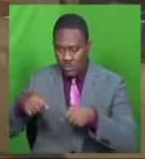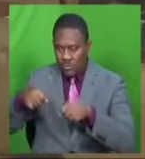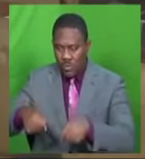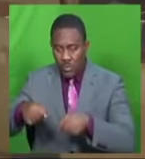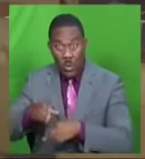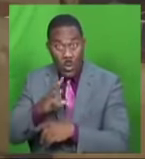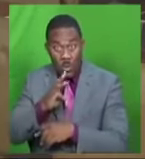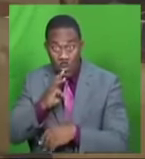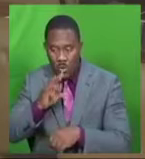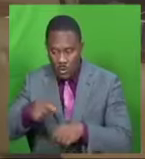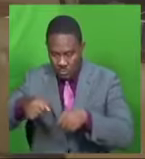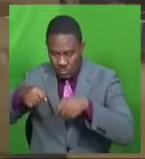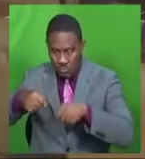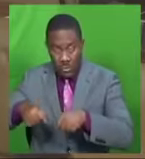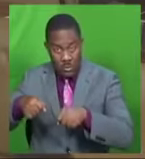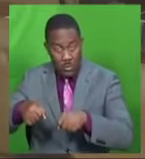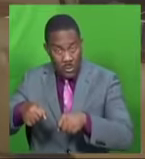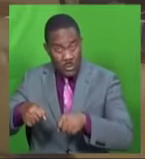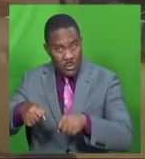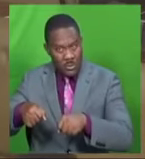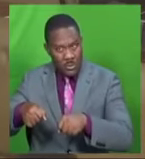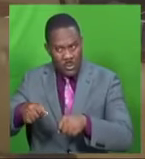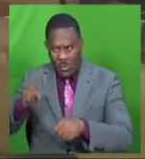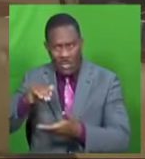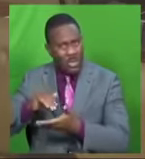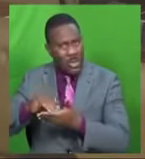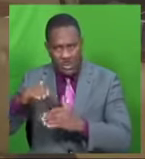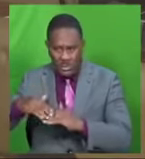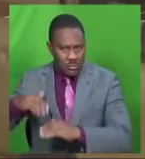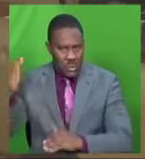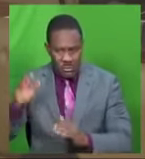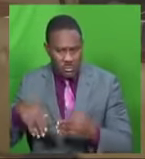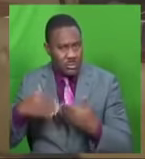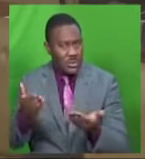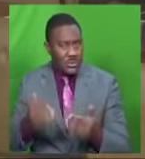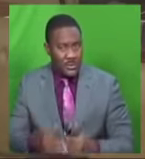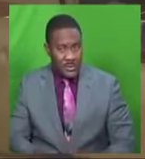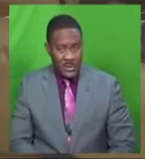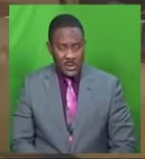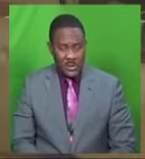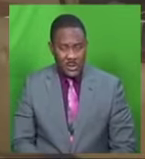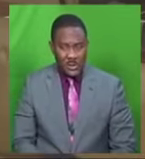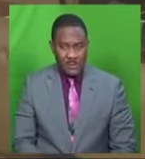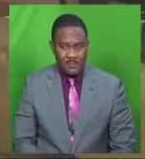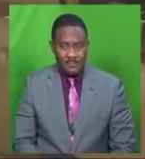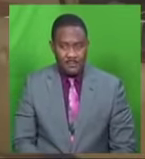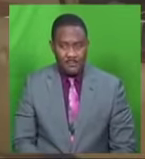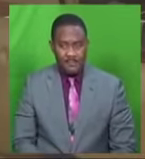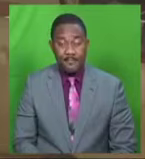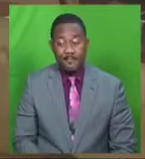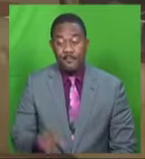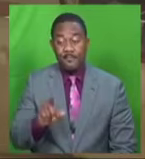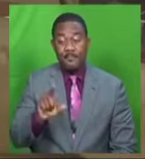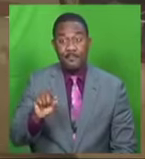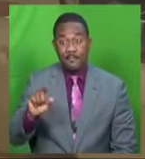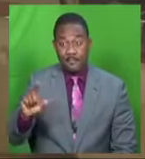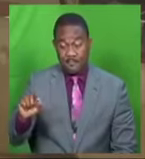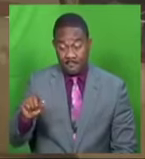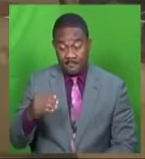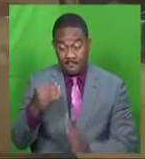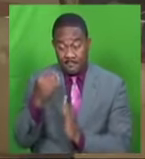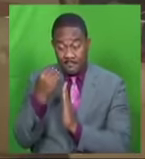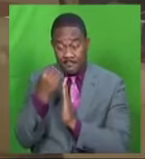Yeah. This government in 2020, Mr. Speaker, 2020 budget,